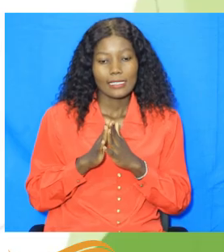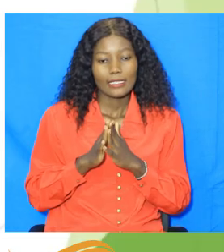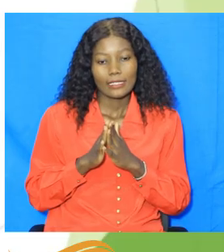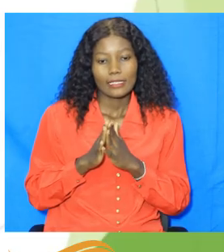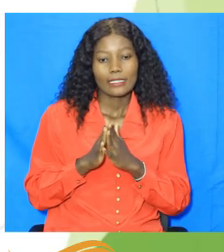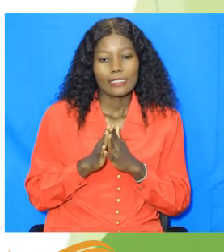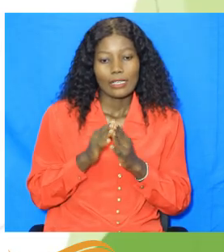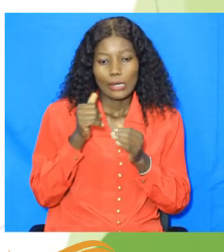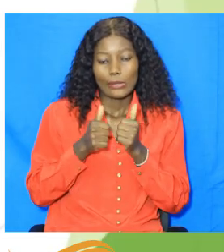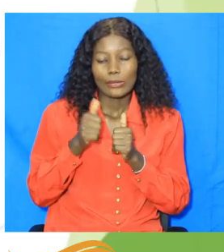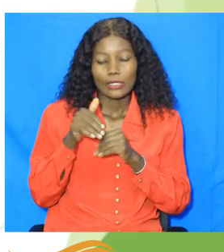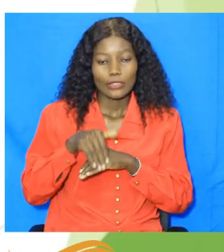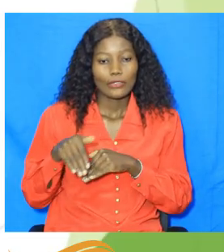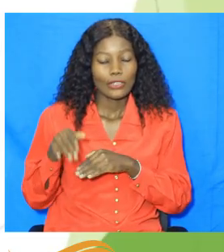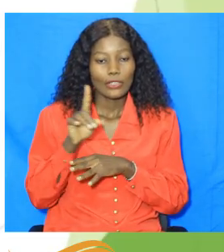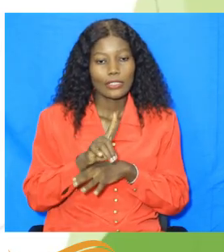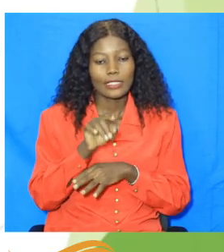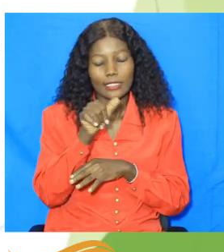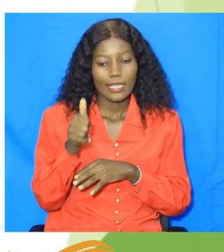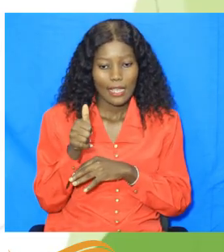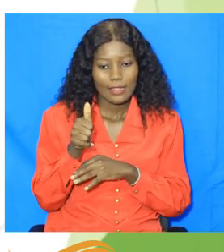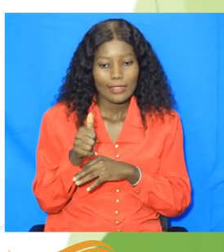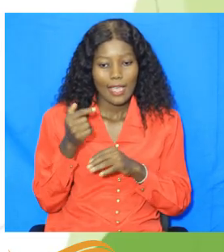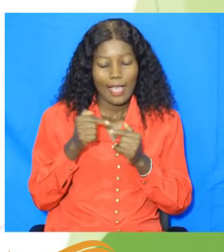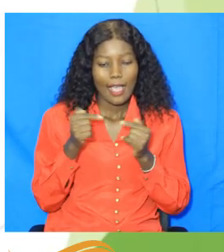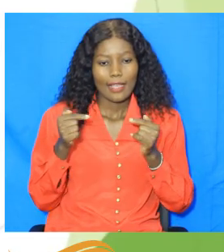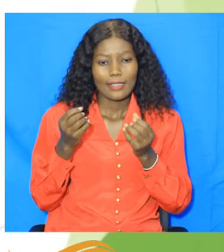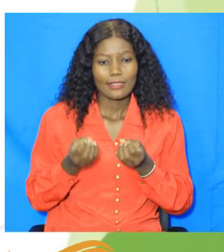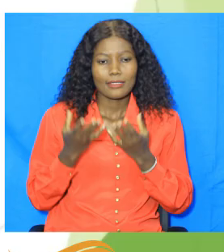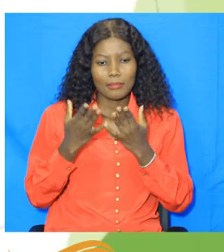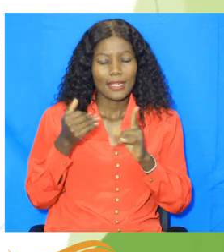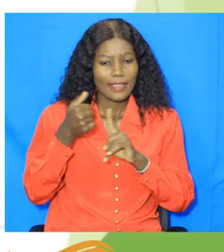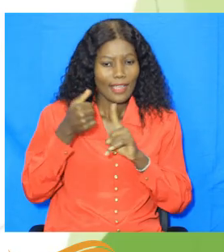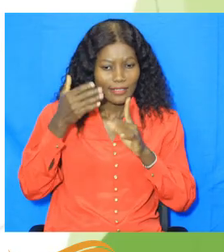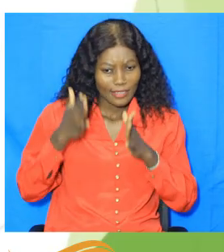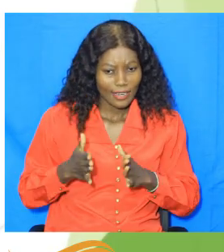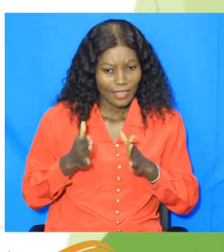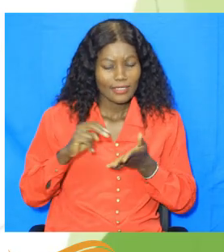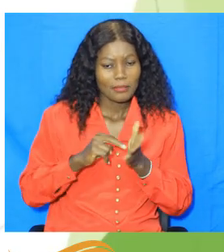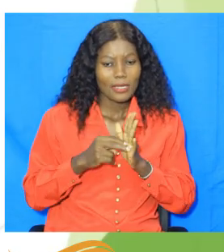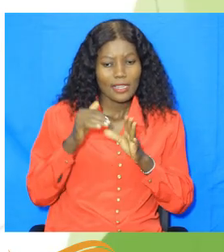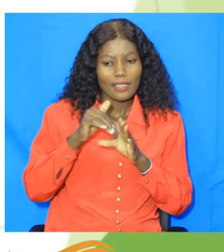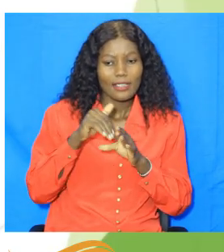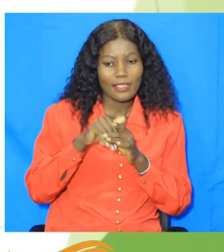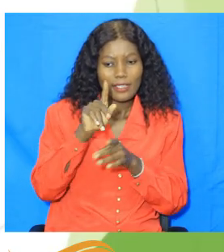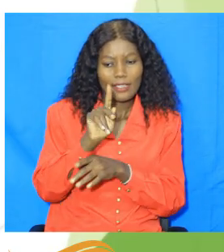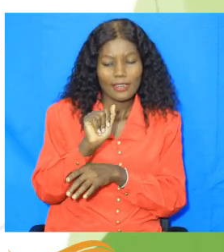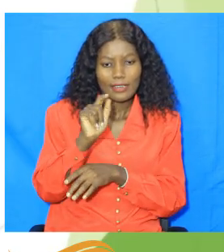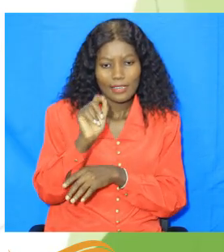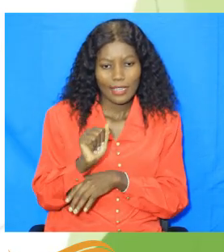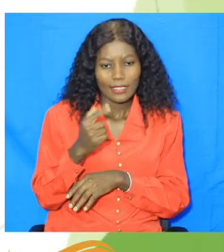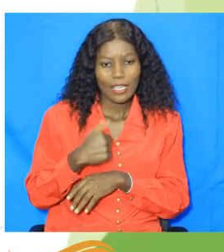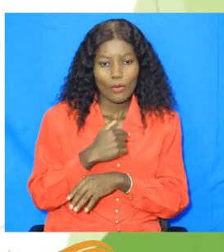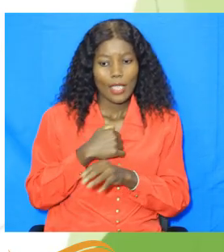combat against multiple imaginary attackers. So in kata, we have individual kata